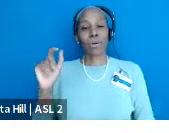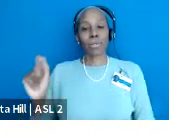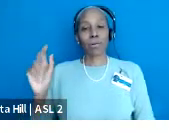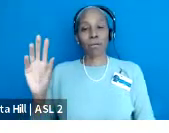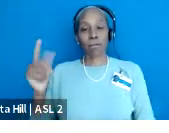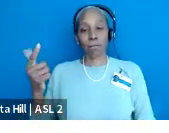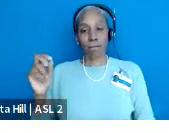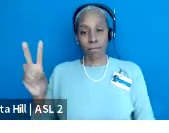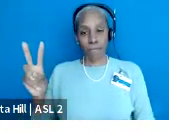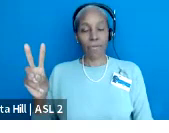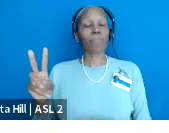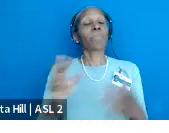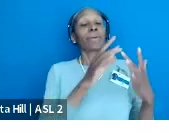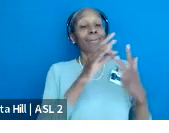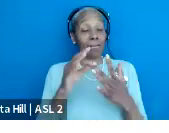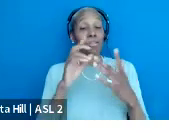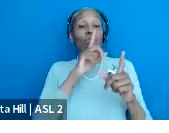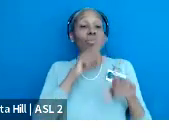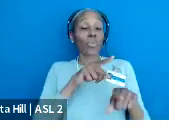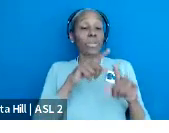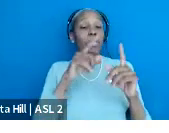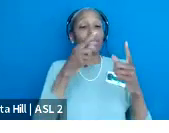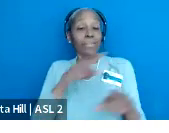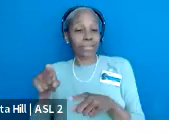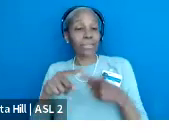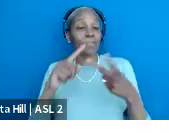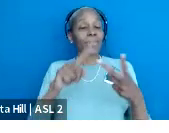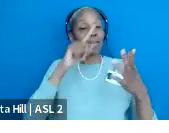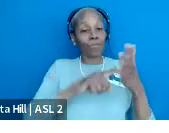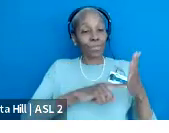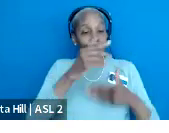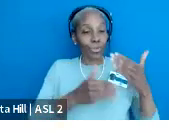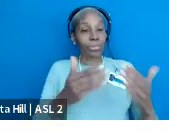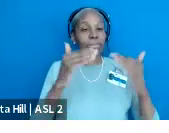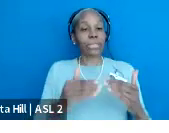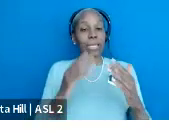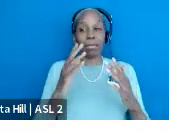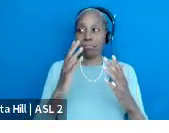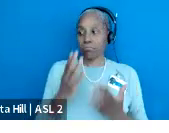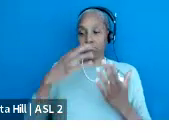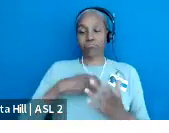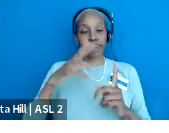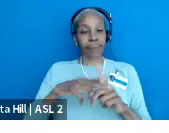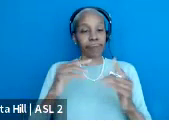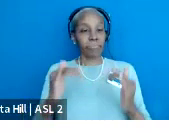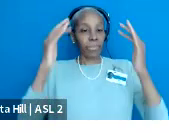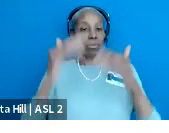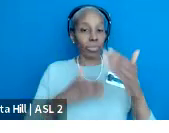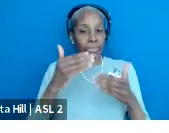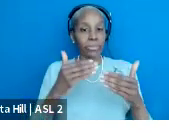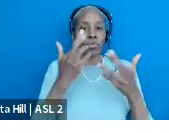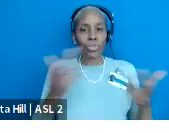tab, there's guidance for reporting incidents, the investigative process and the appeals process, as well as resources for success,